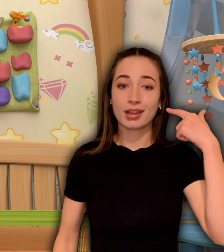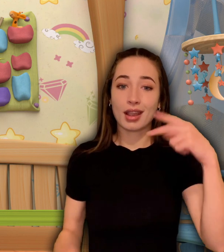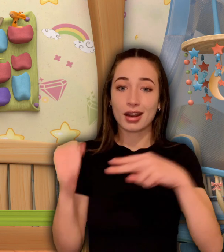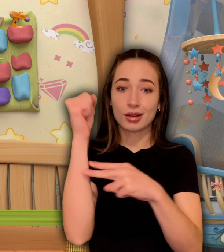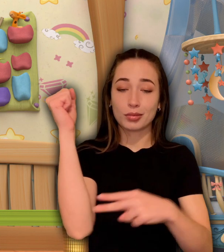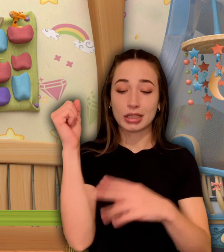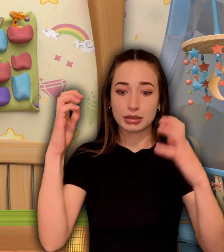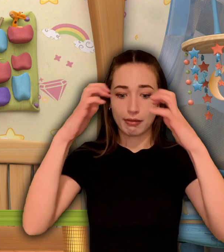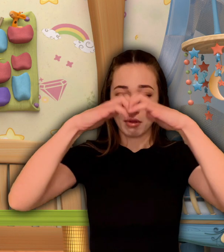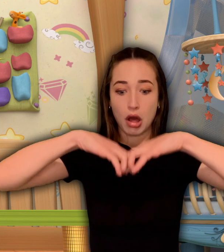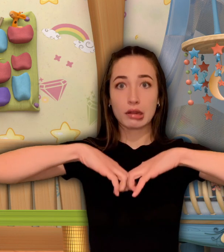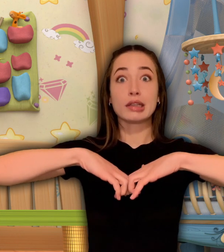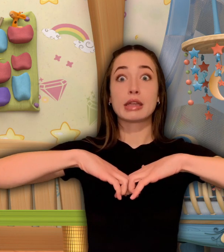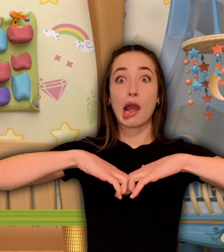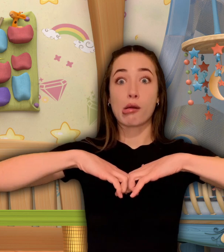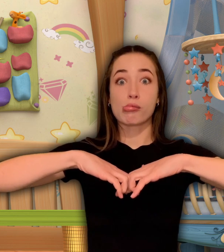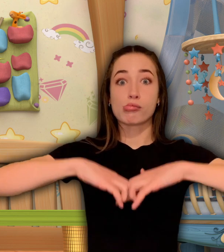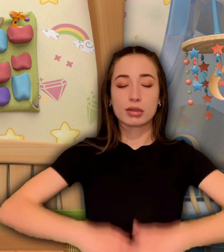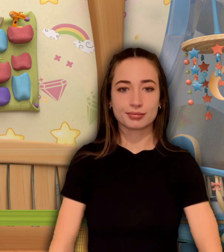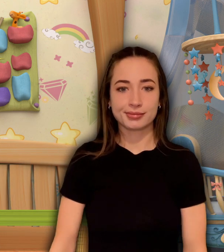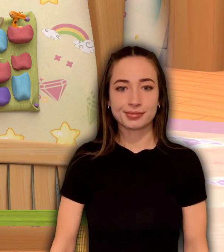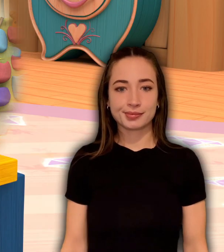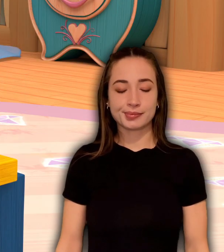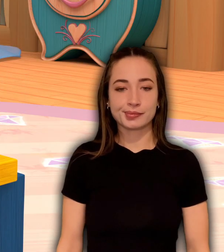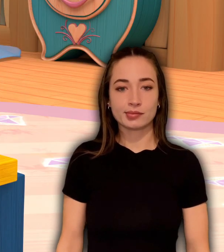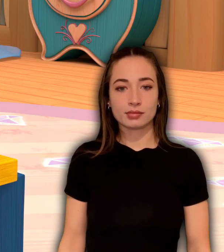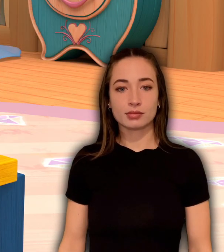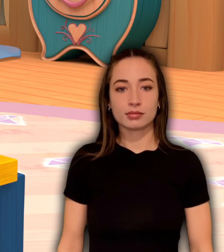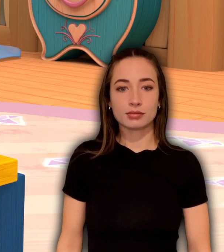LONDON BRIDGE IS FALLING DOWN